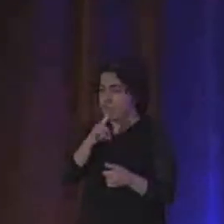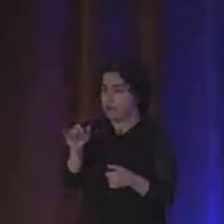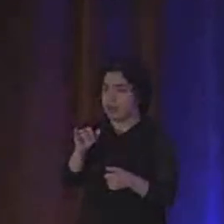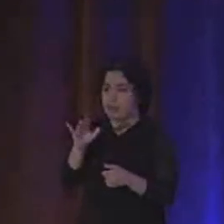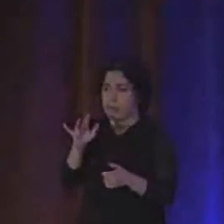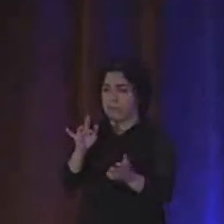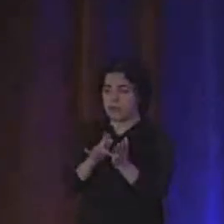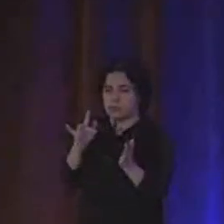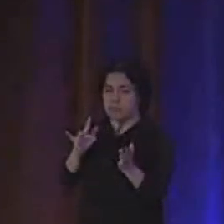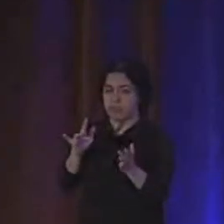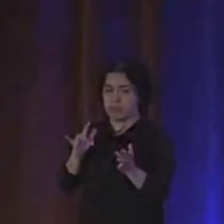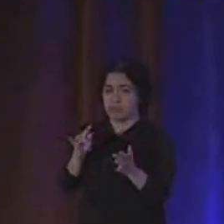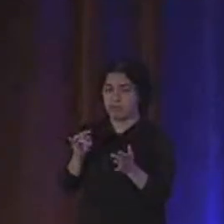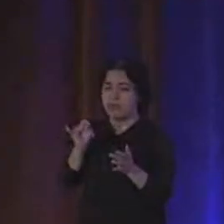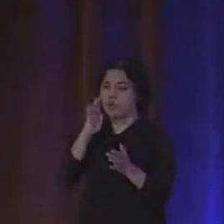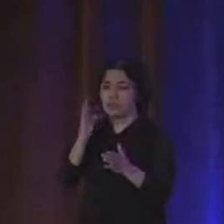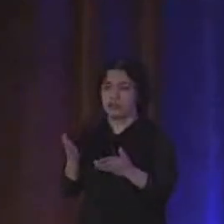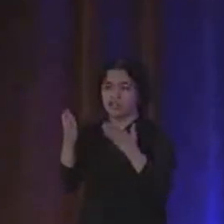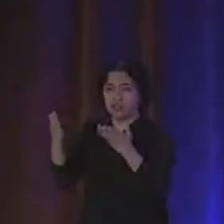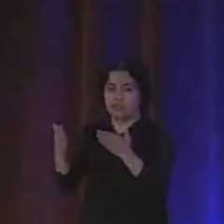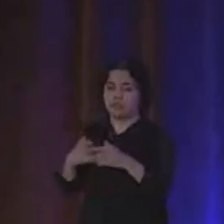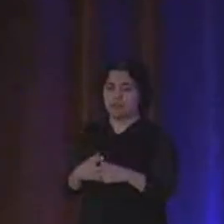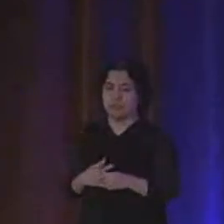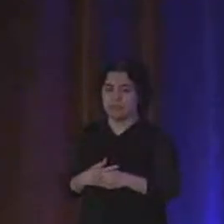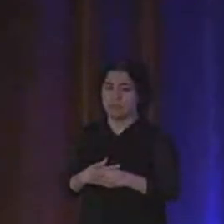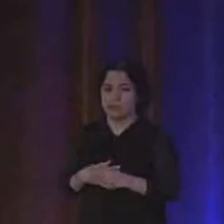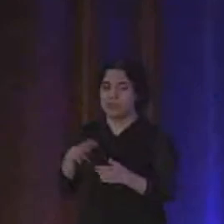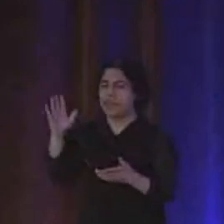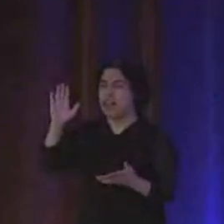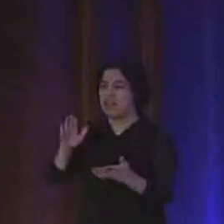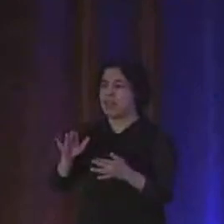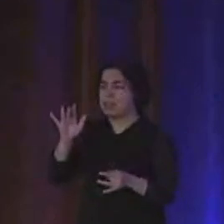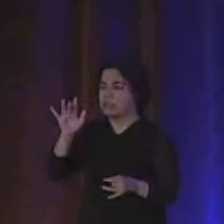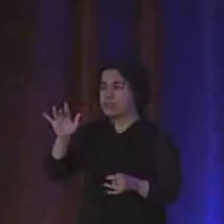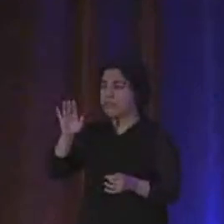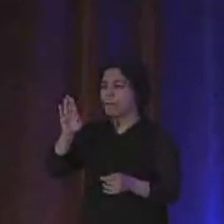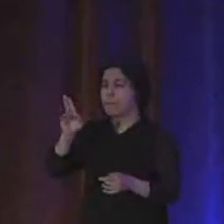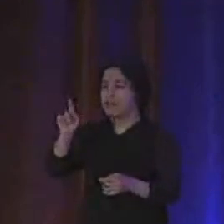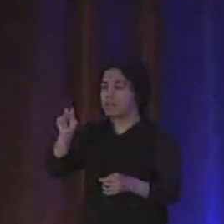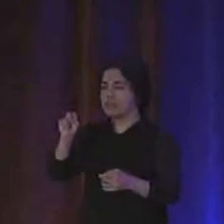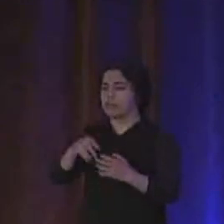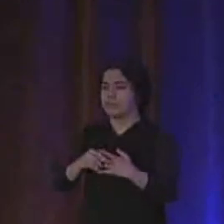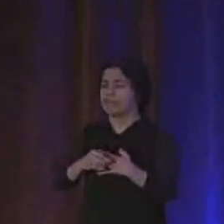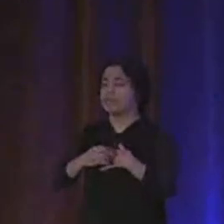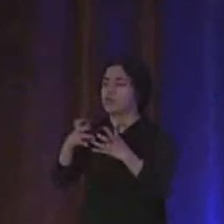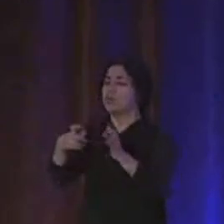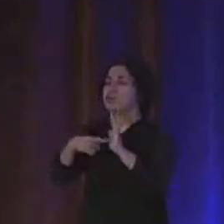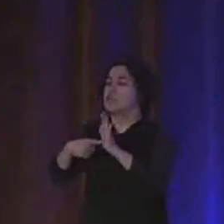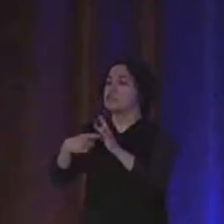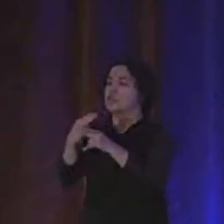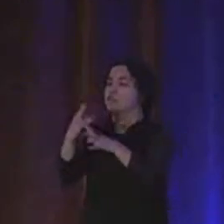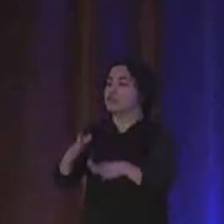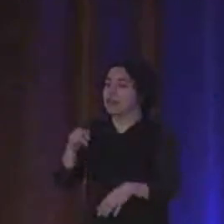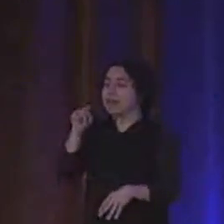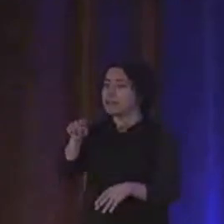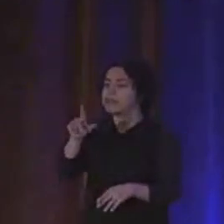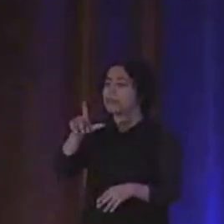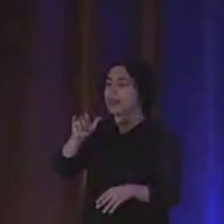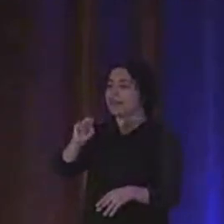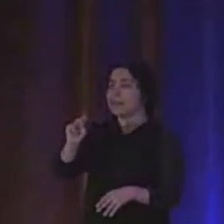second, because that's less of a buttony look, because we want to communicate the intent to our users.